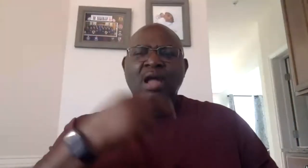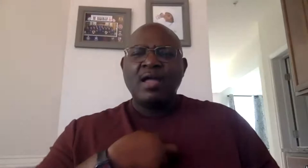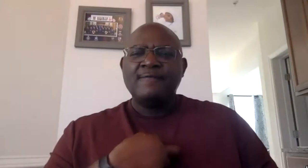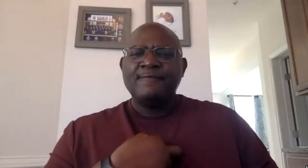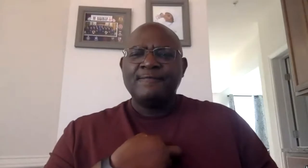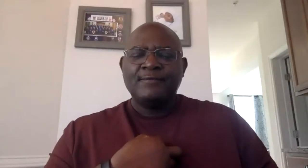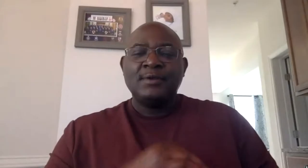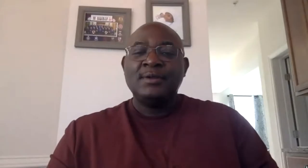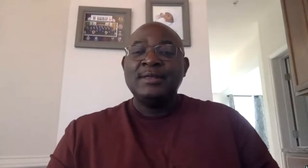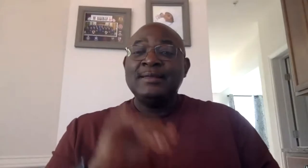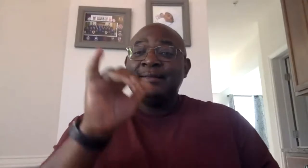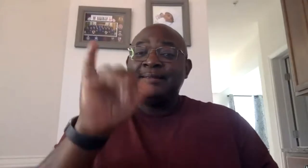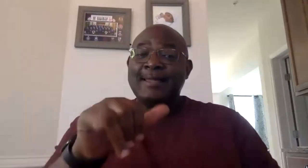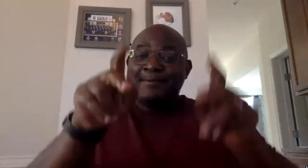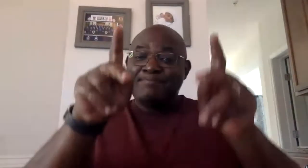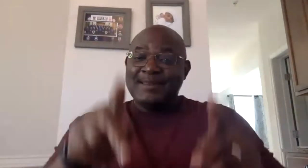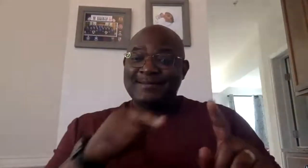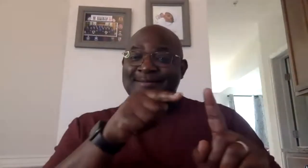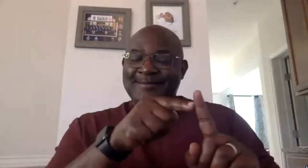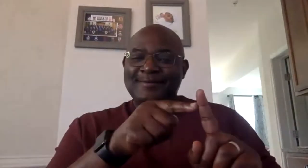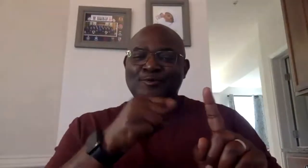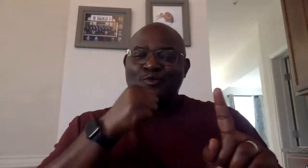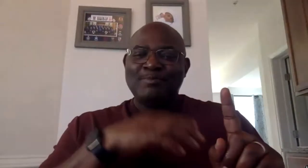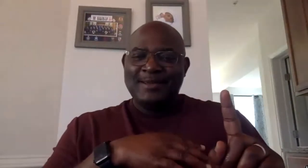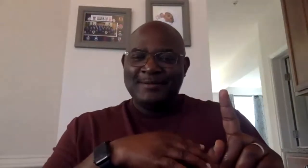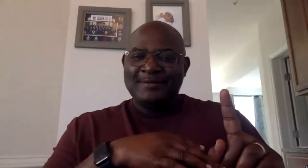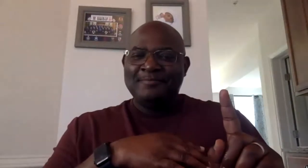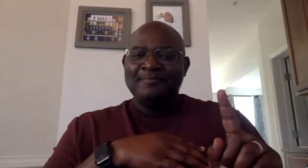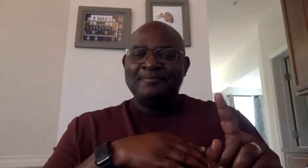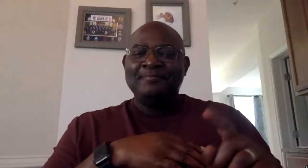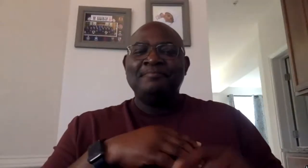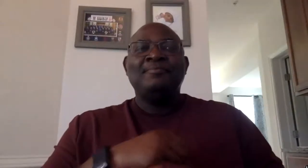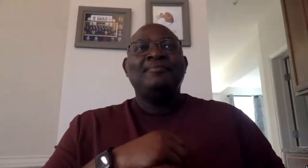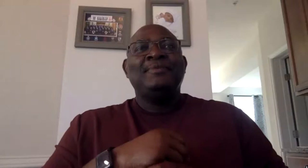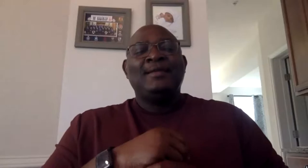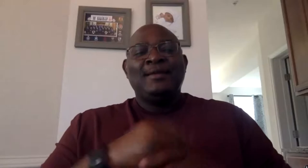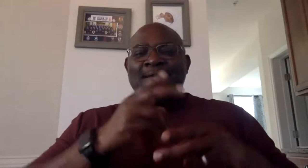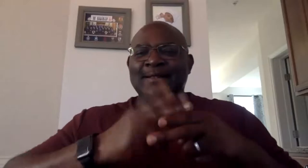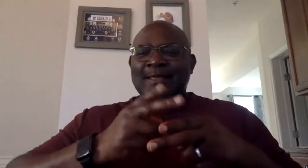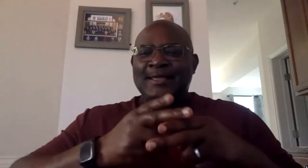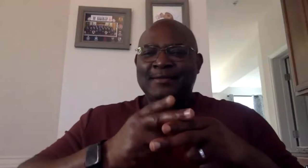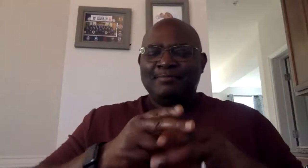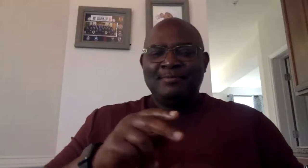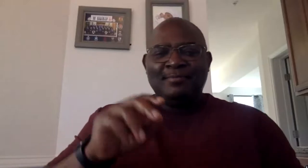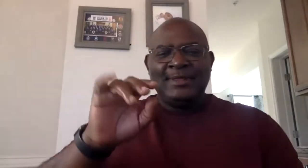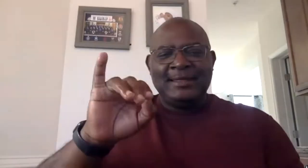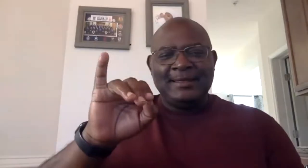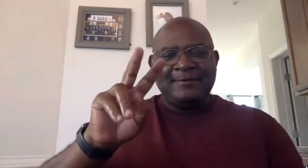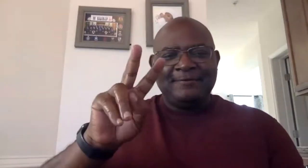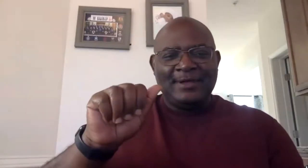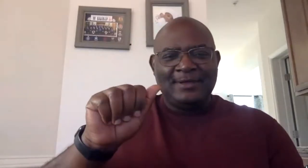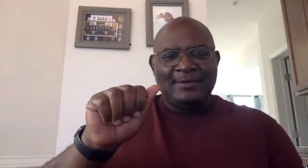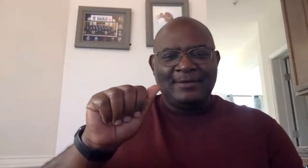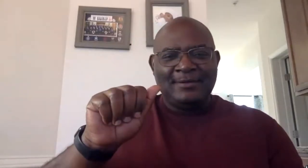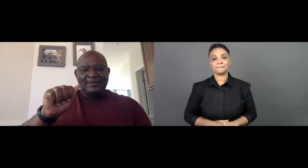yes, I will be able to have the same future. And there was this woman who I met, and